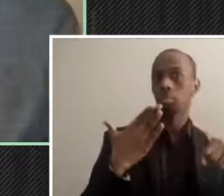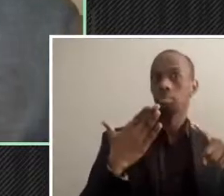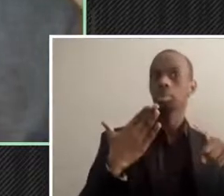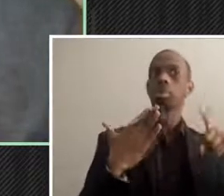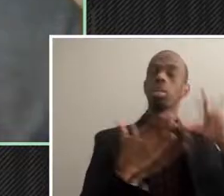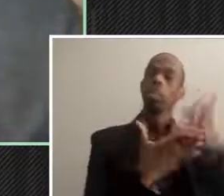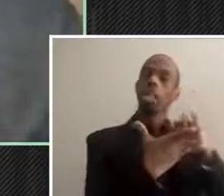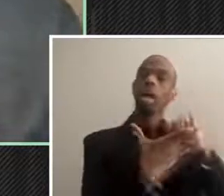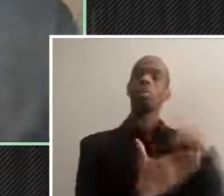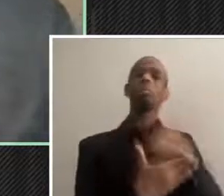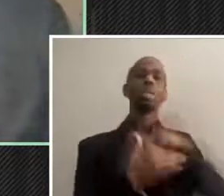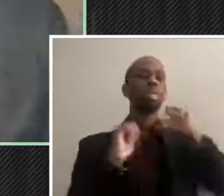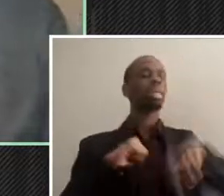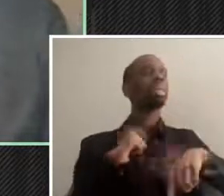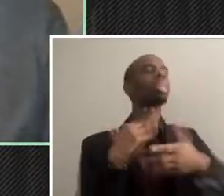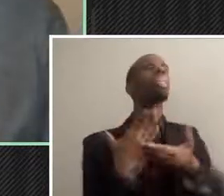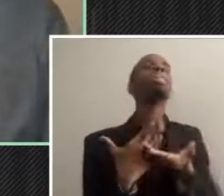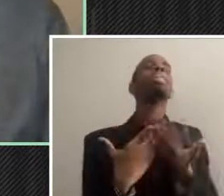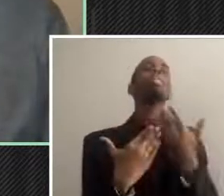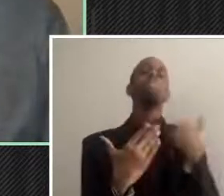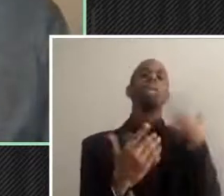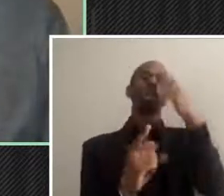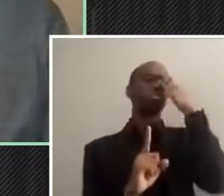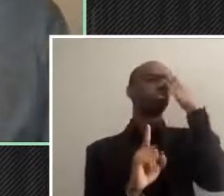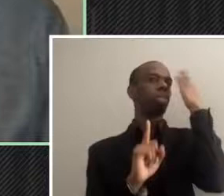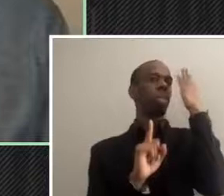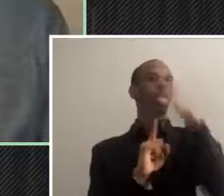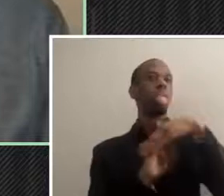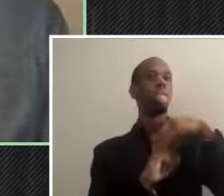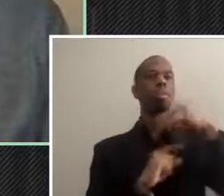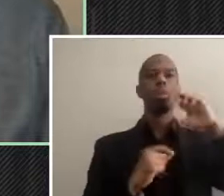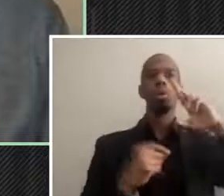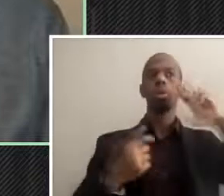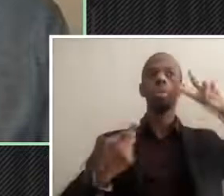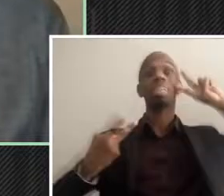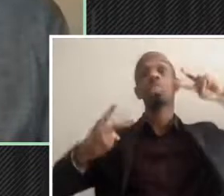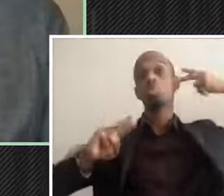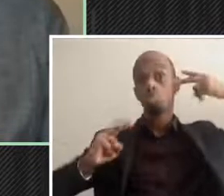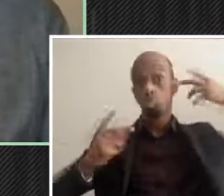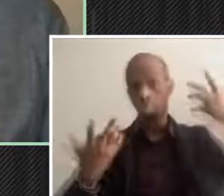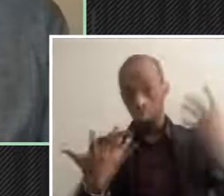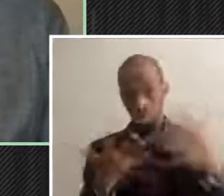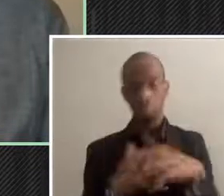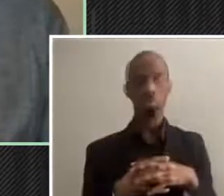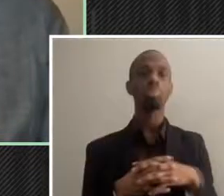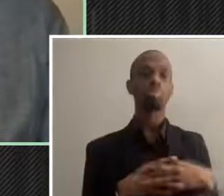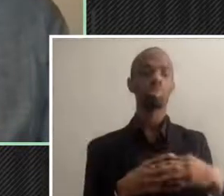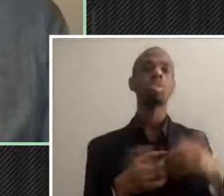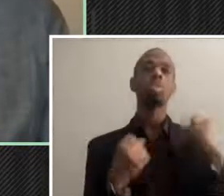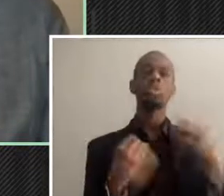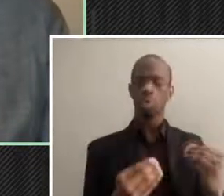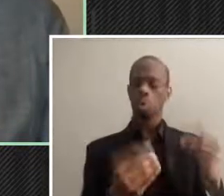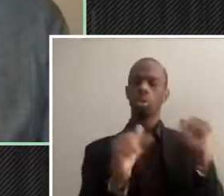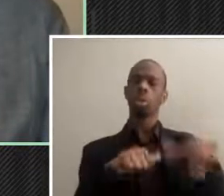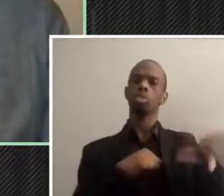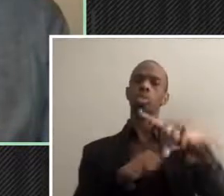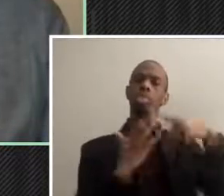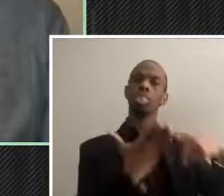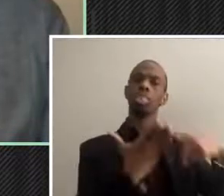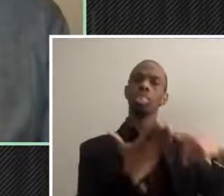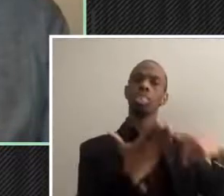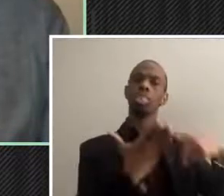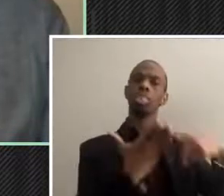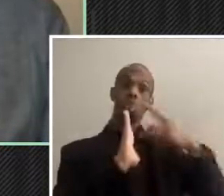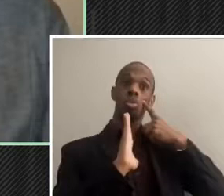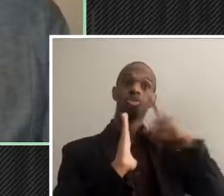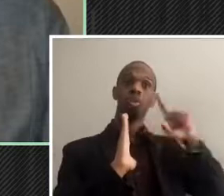easily misunderstood or confused. And so talk to me about the role of Gen Z and how we continue to allow